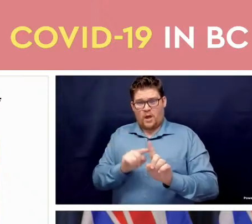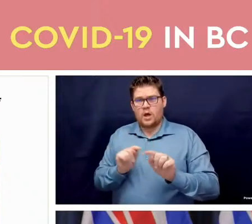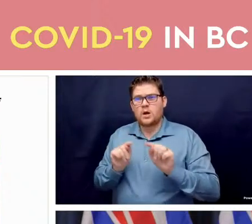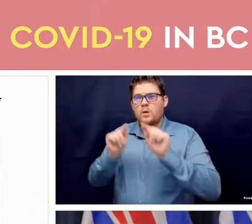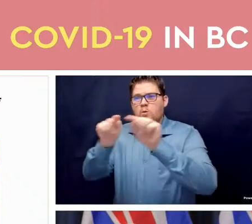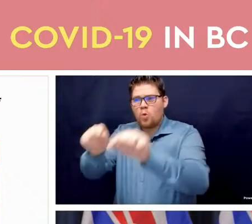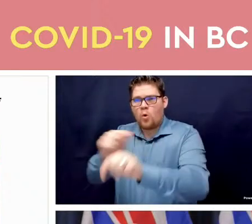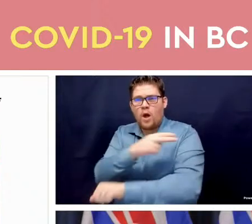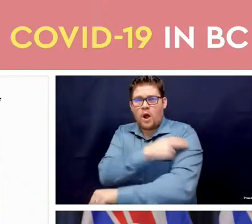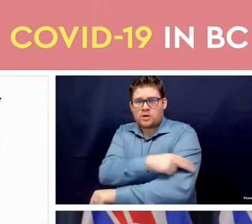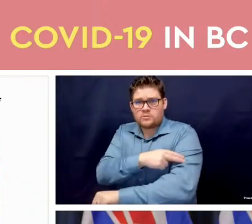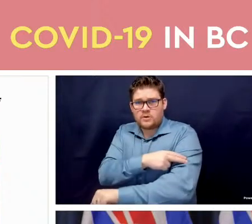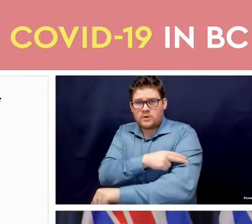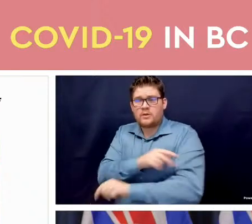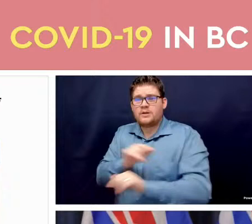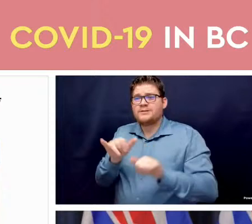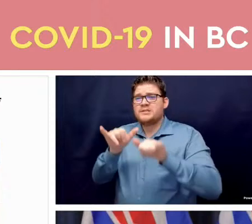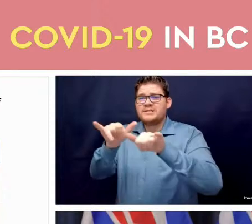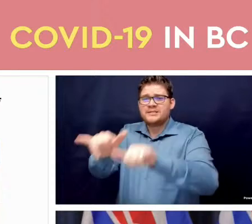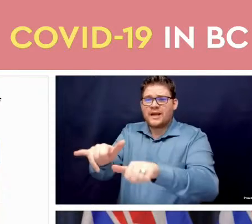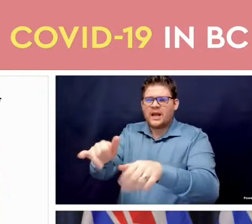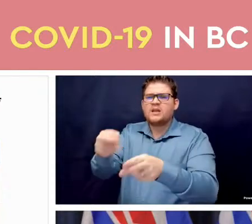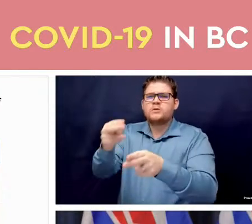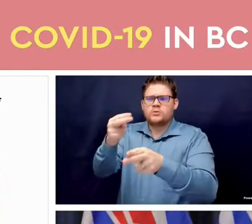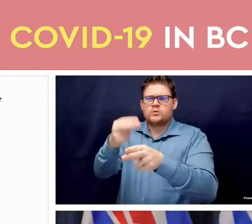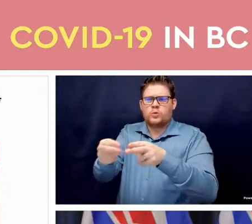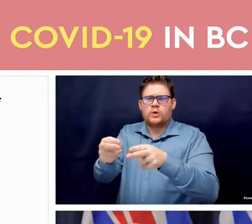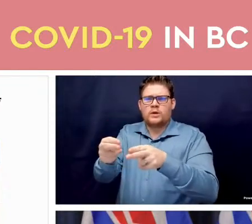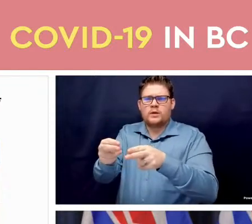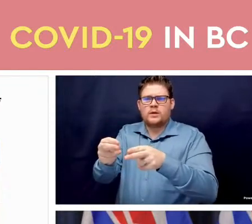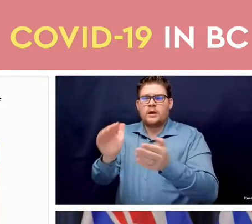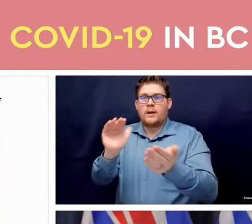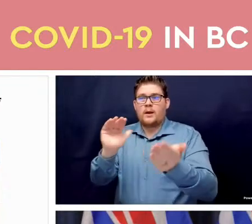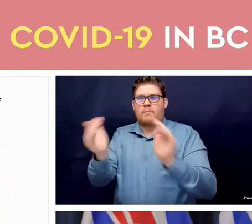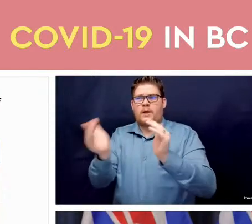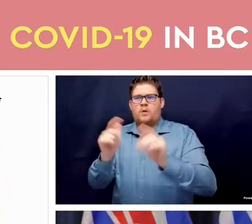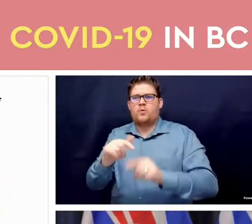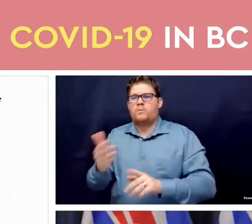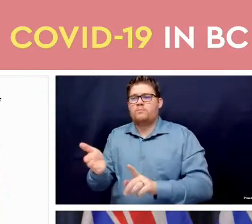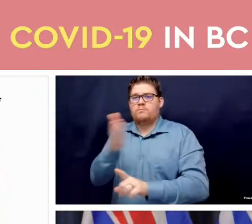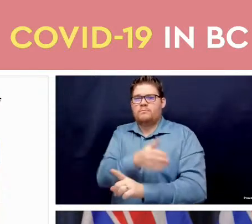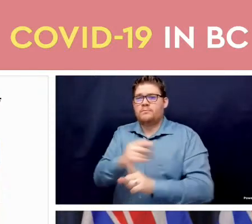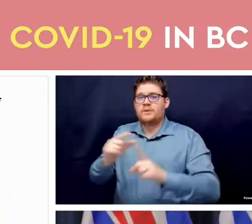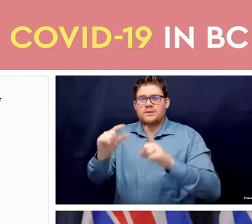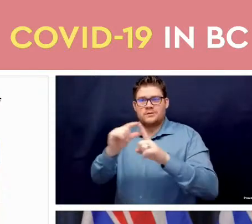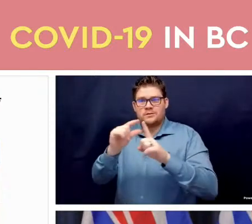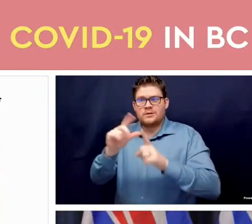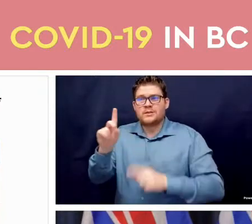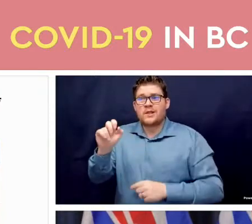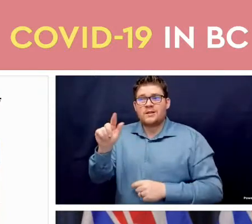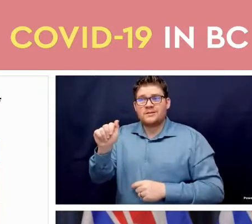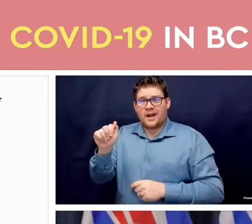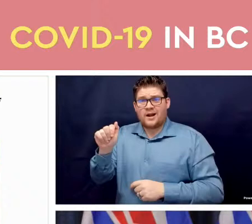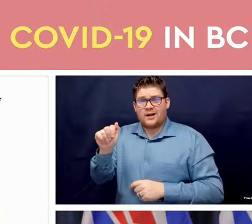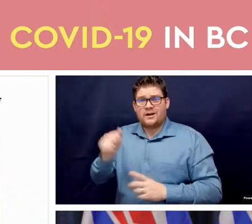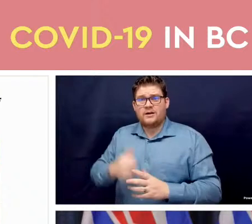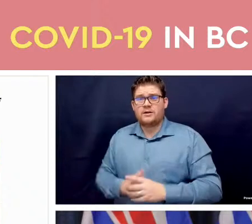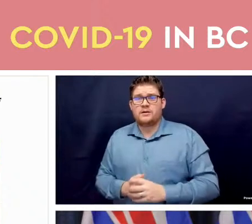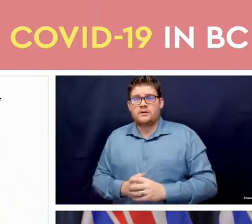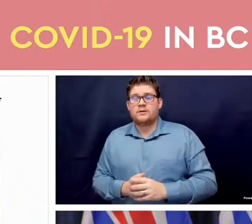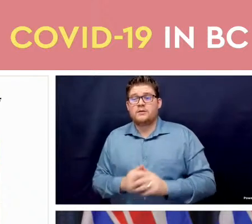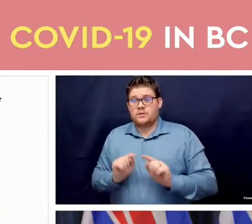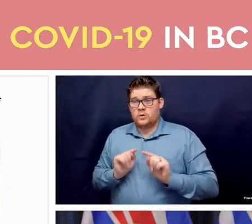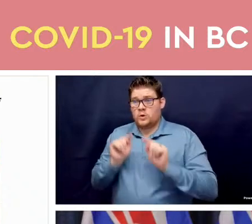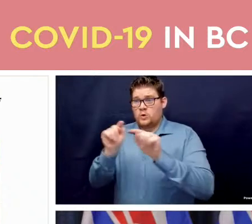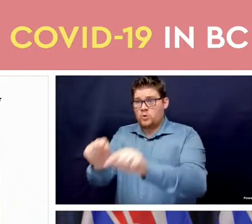And the need for critical care is down by about two-thirds. So only 12% of people who are infected